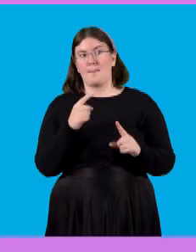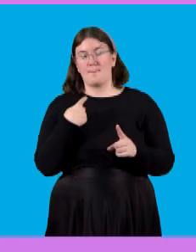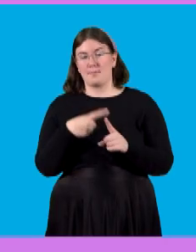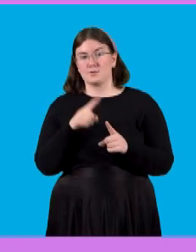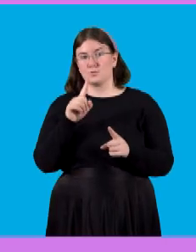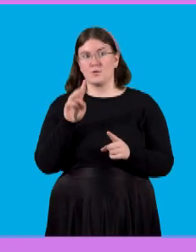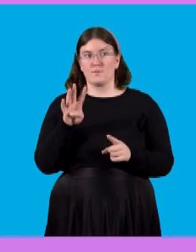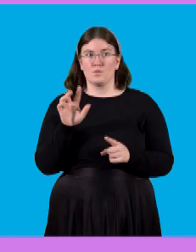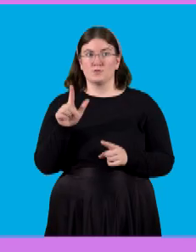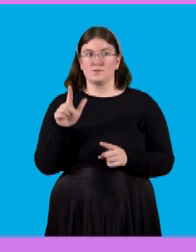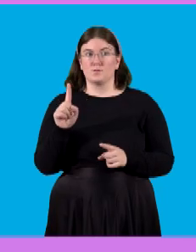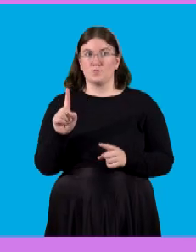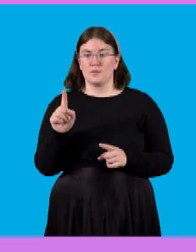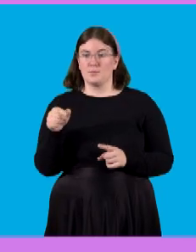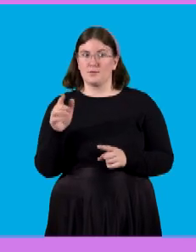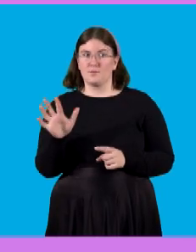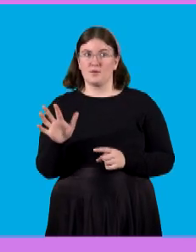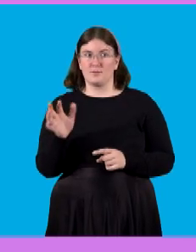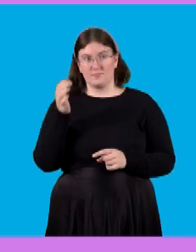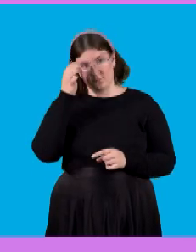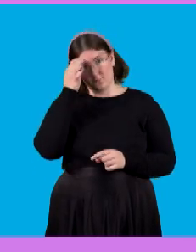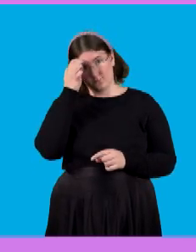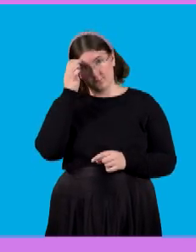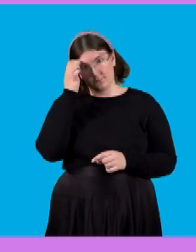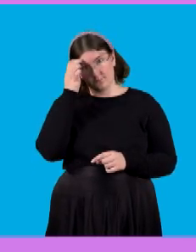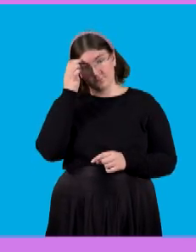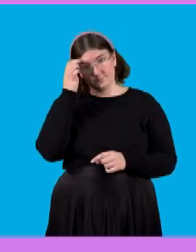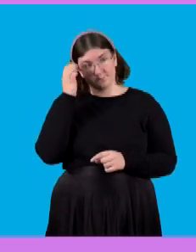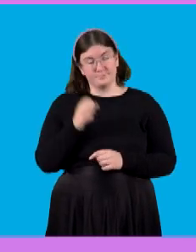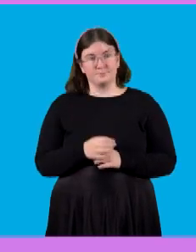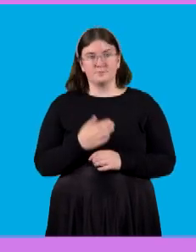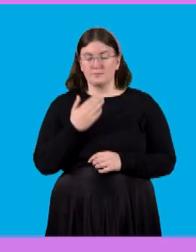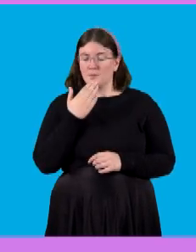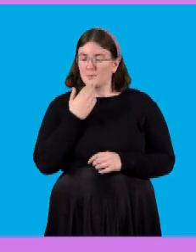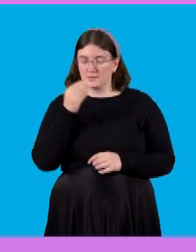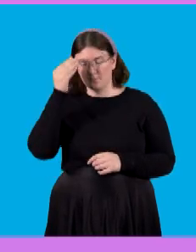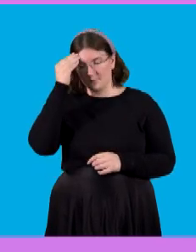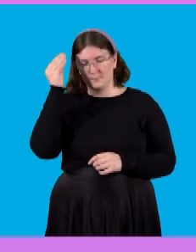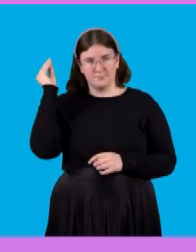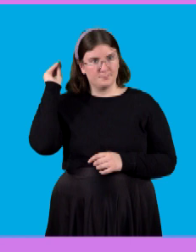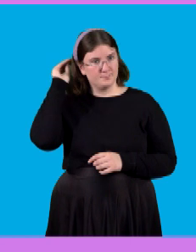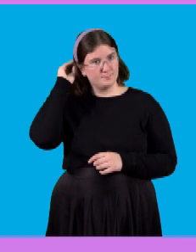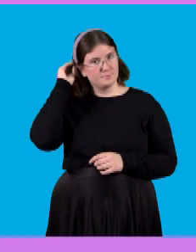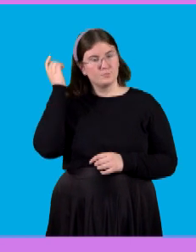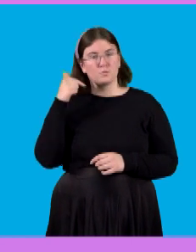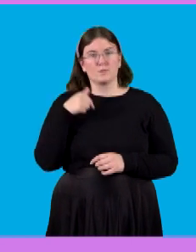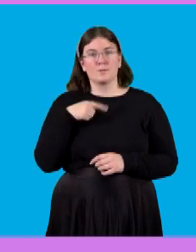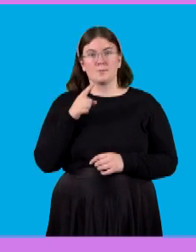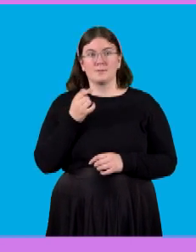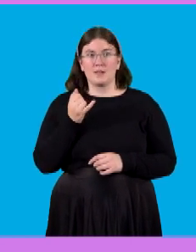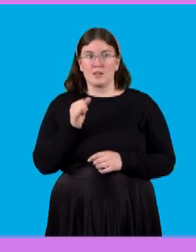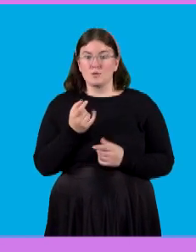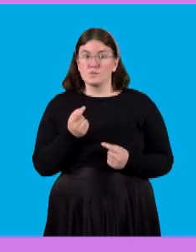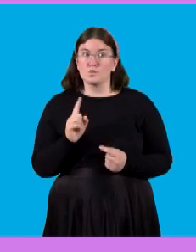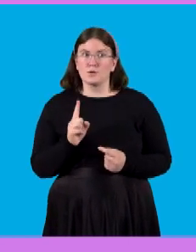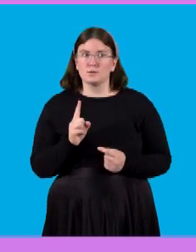1,471, okay, 5 ZMKs. And then, please note, we